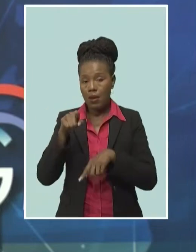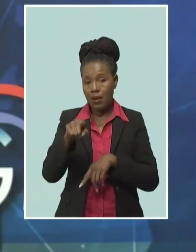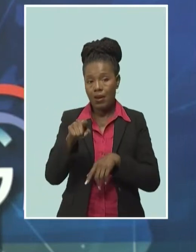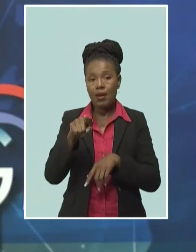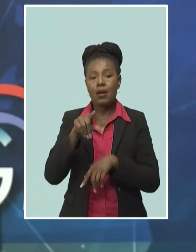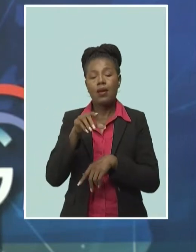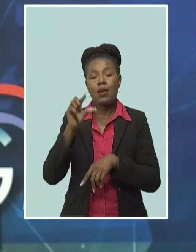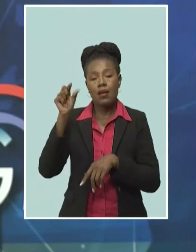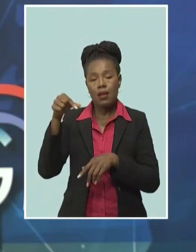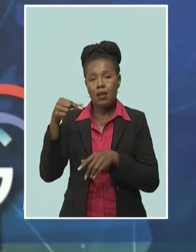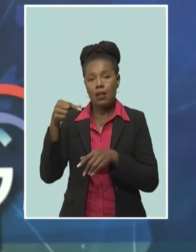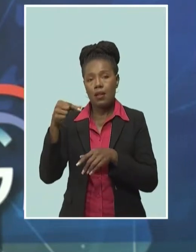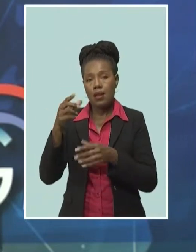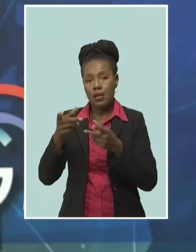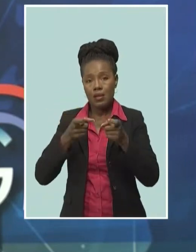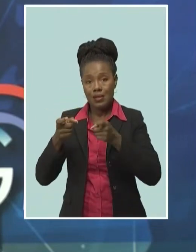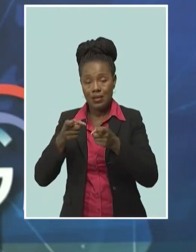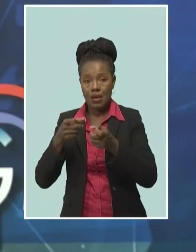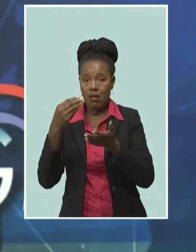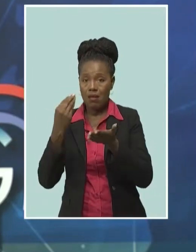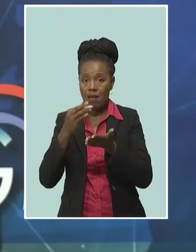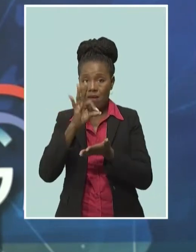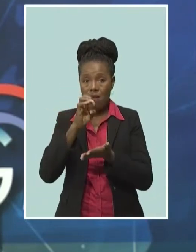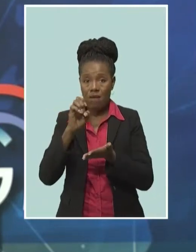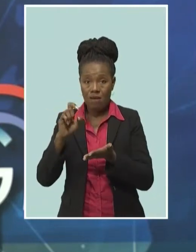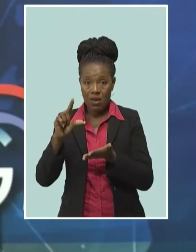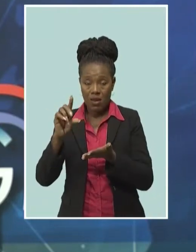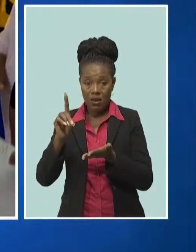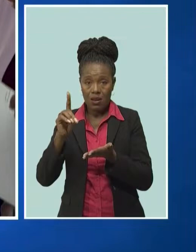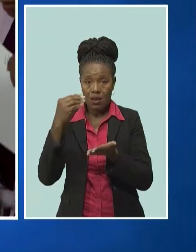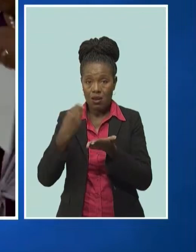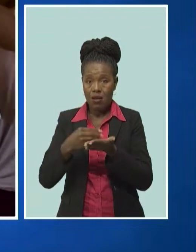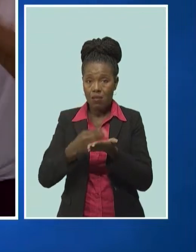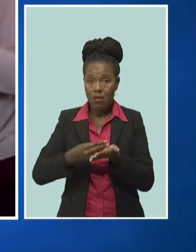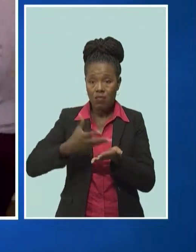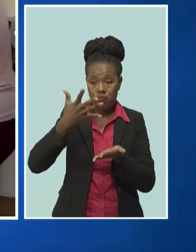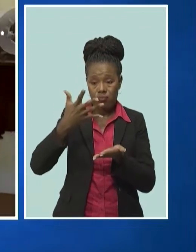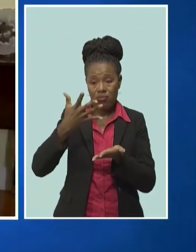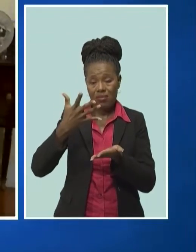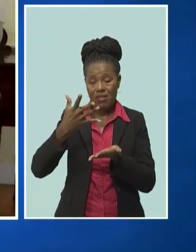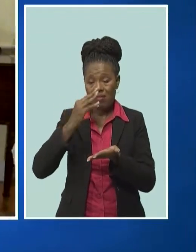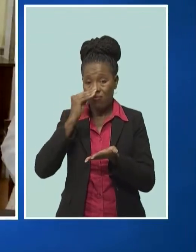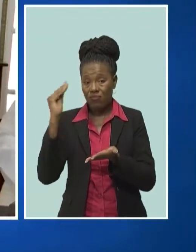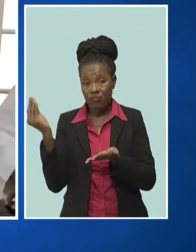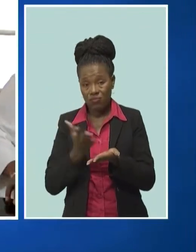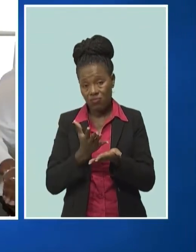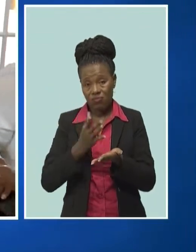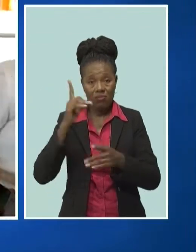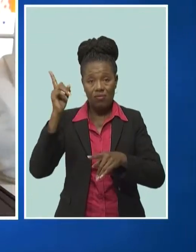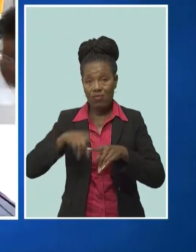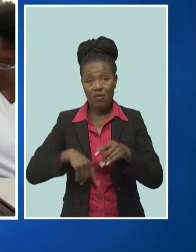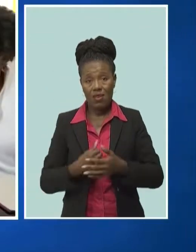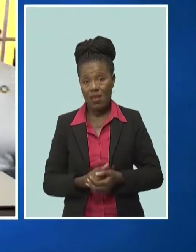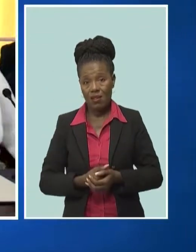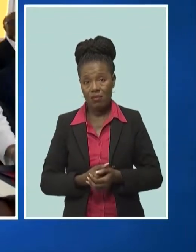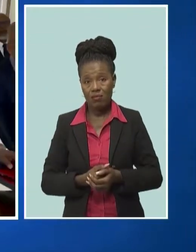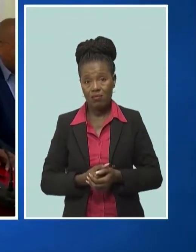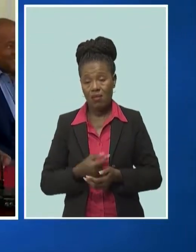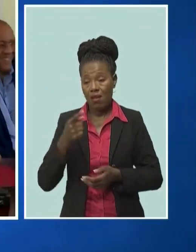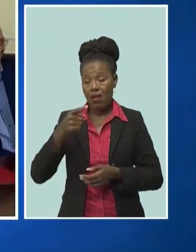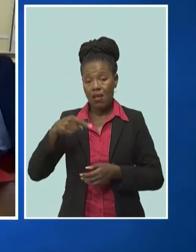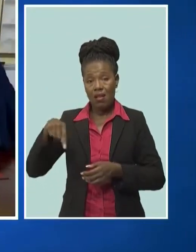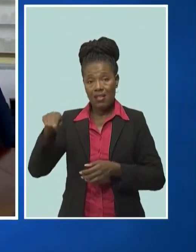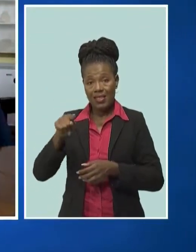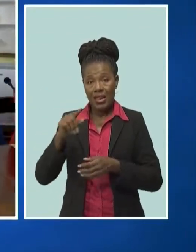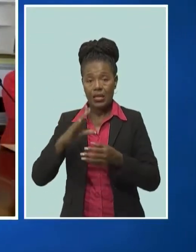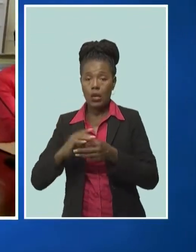the input cost of feed cannot be ignored. The Barbados Egg and Poultry Producers Association is willing to